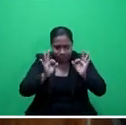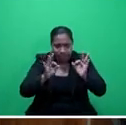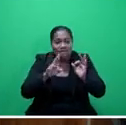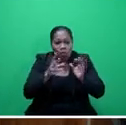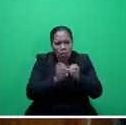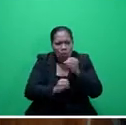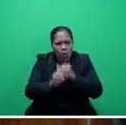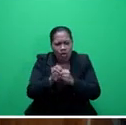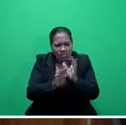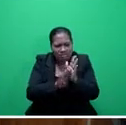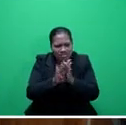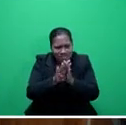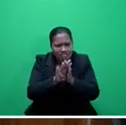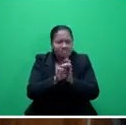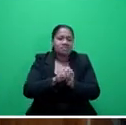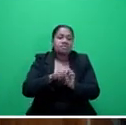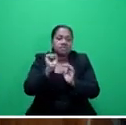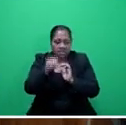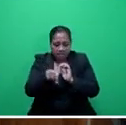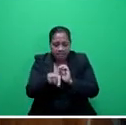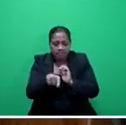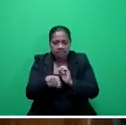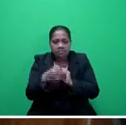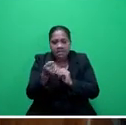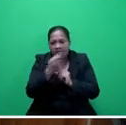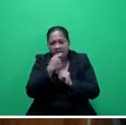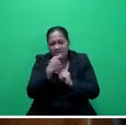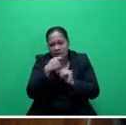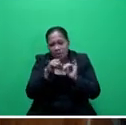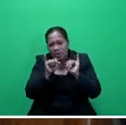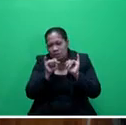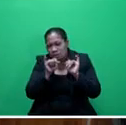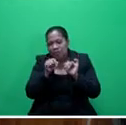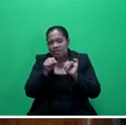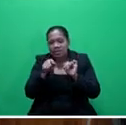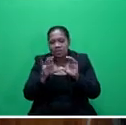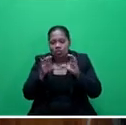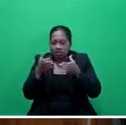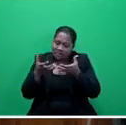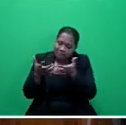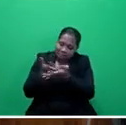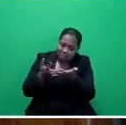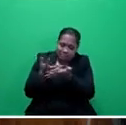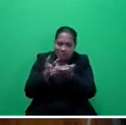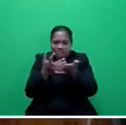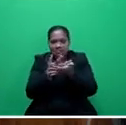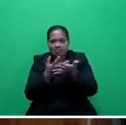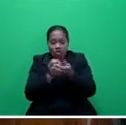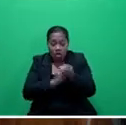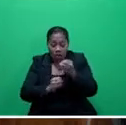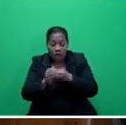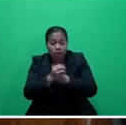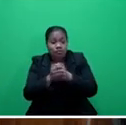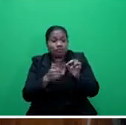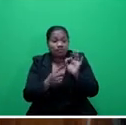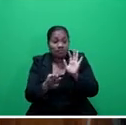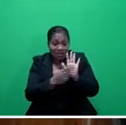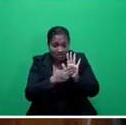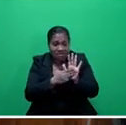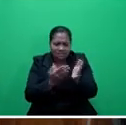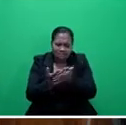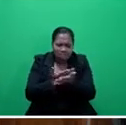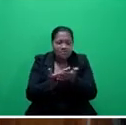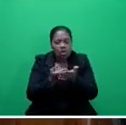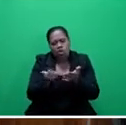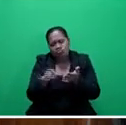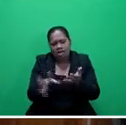review also highlighted a few pertinent issues which the committee discussed extensively with the Office of Prime Minister and is covered in this